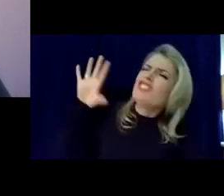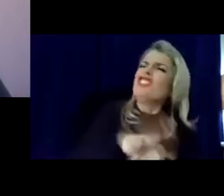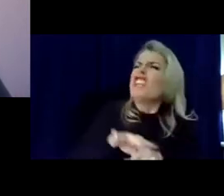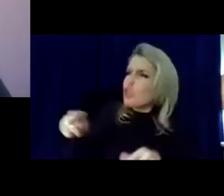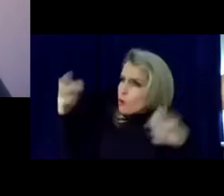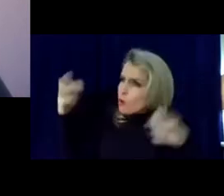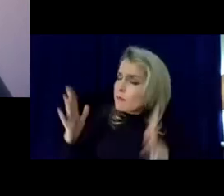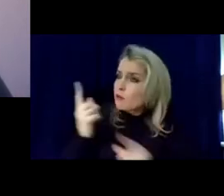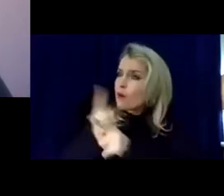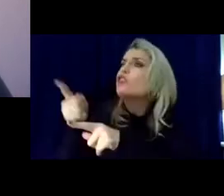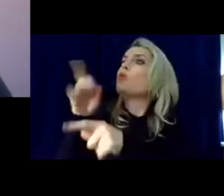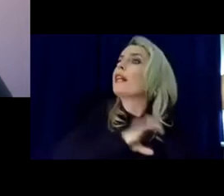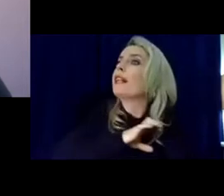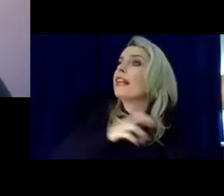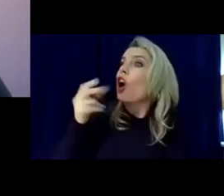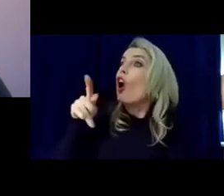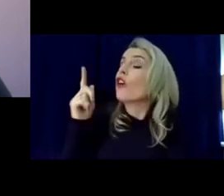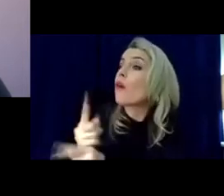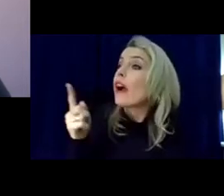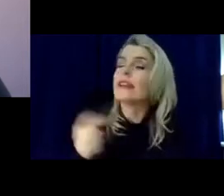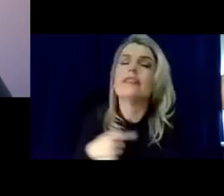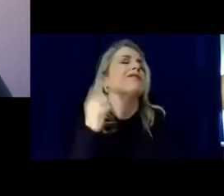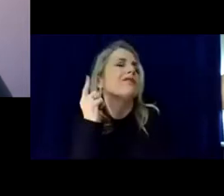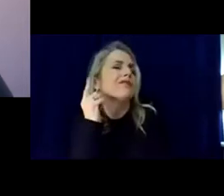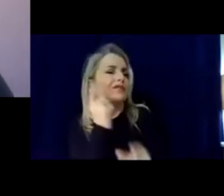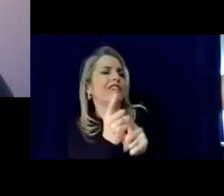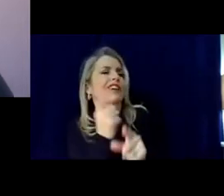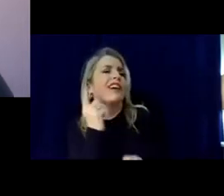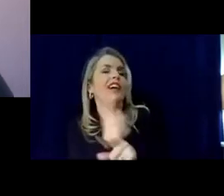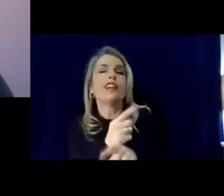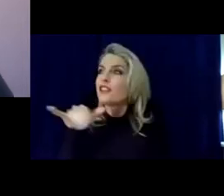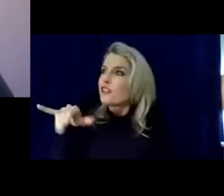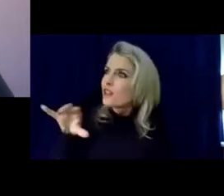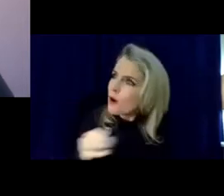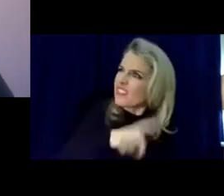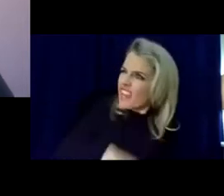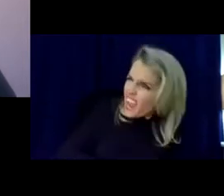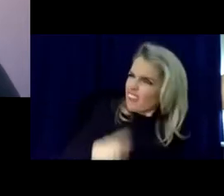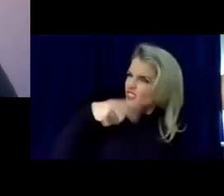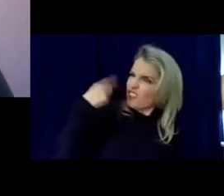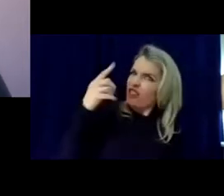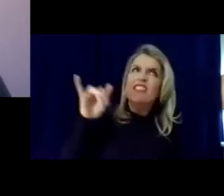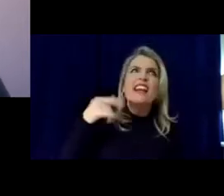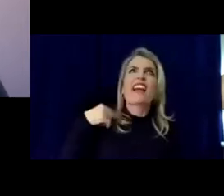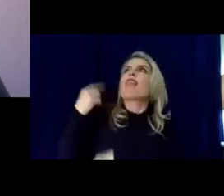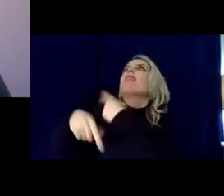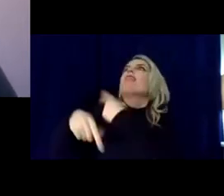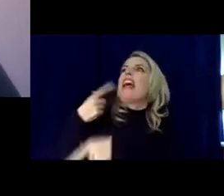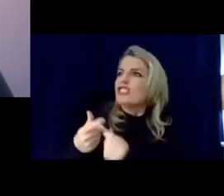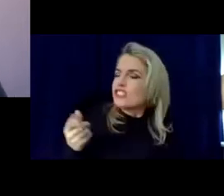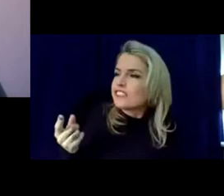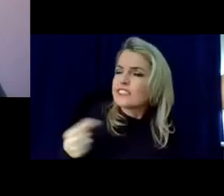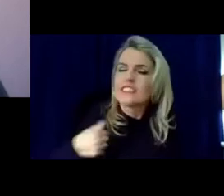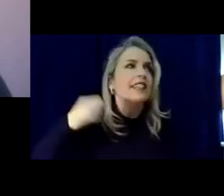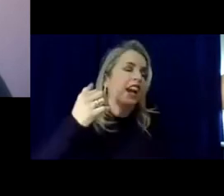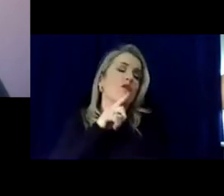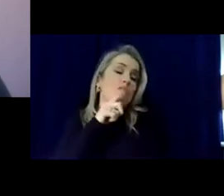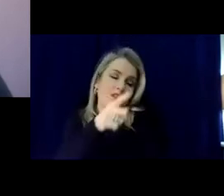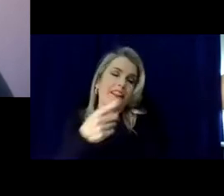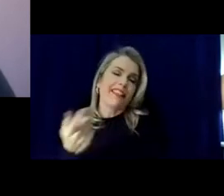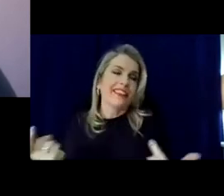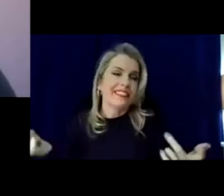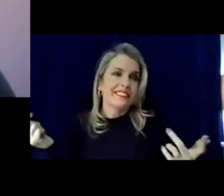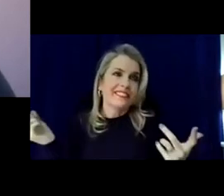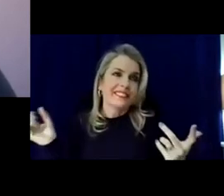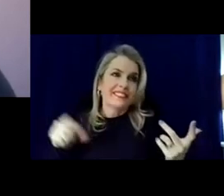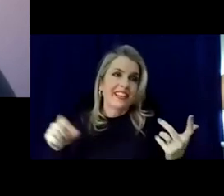right? You, Clint Hook. Right. Yo, damn, you like a legend, bro. Yeah, I really